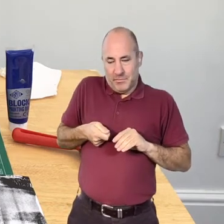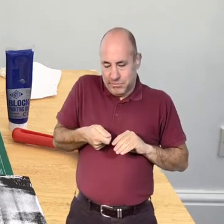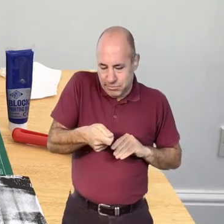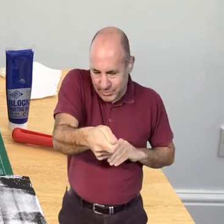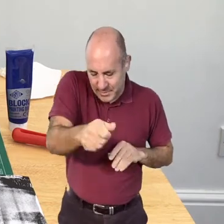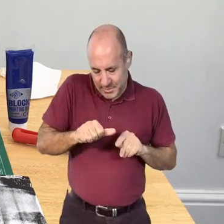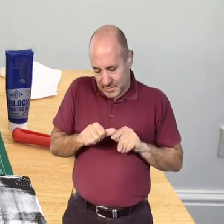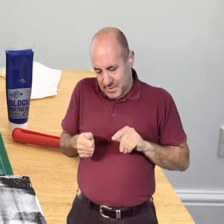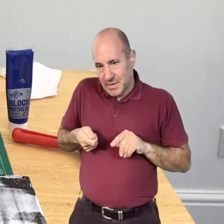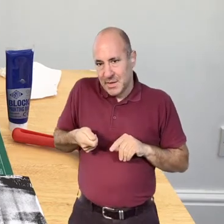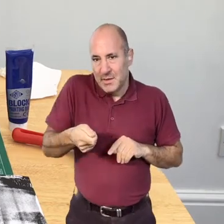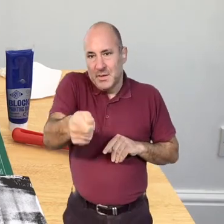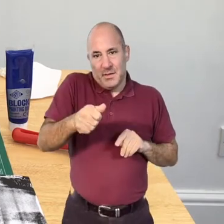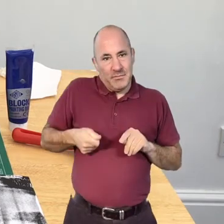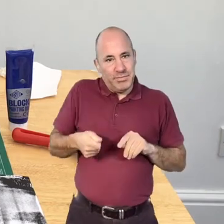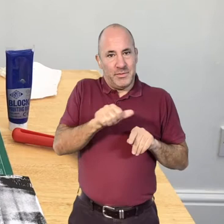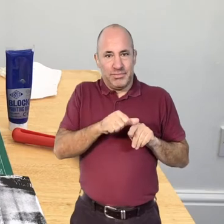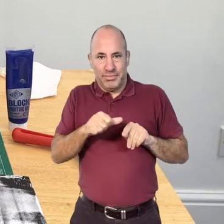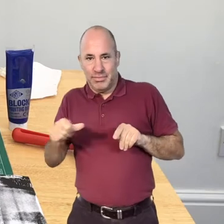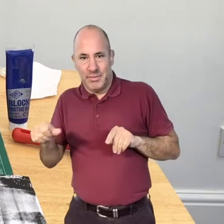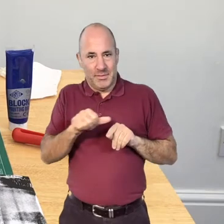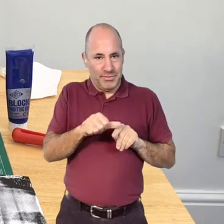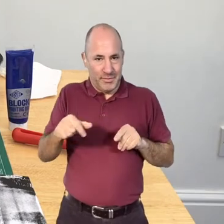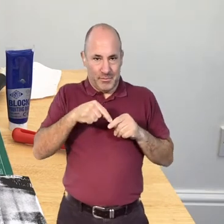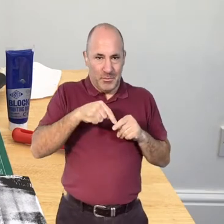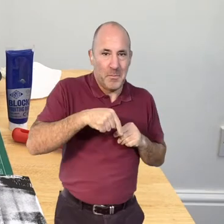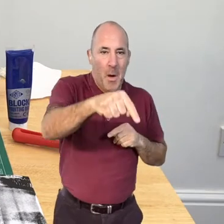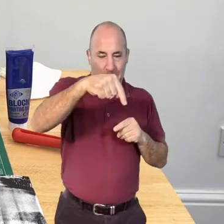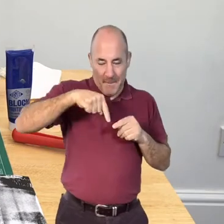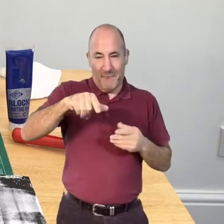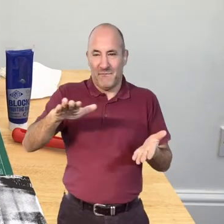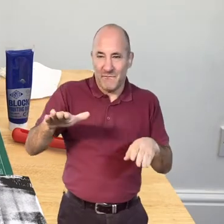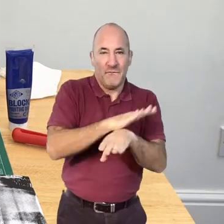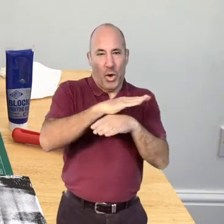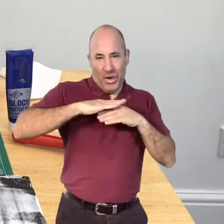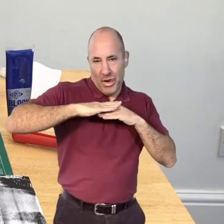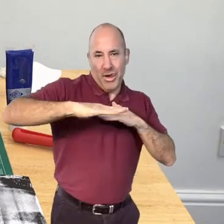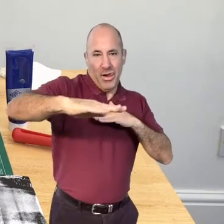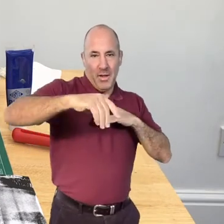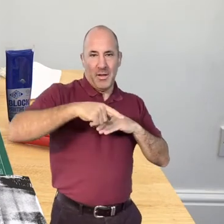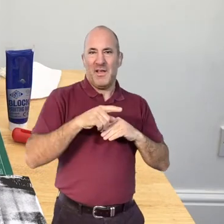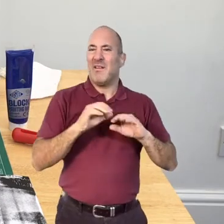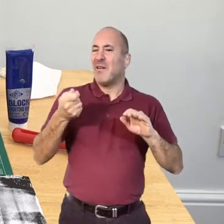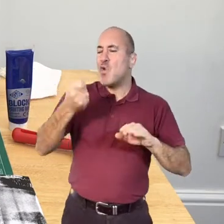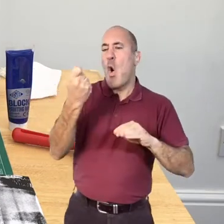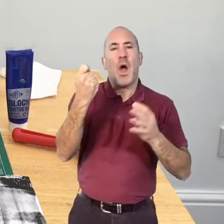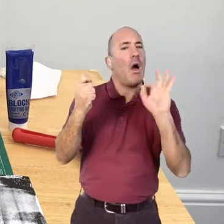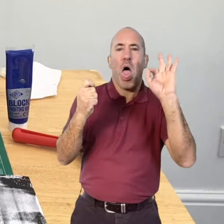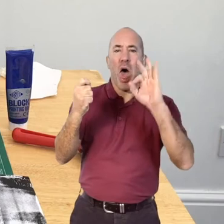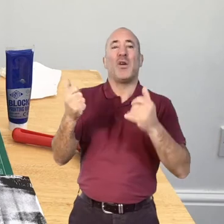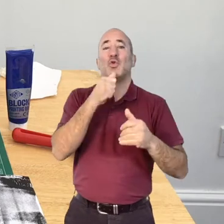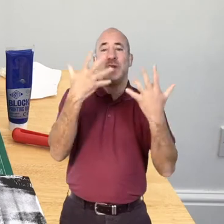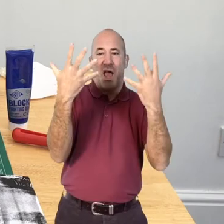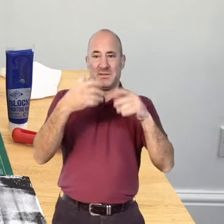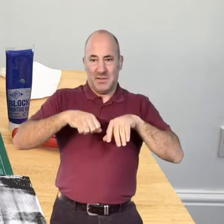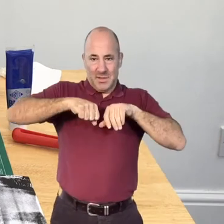bottom to top, all the way along until you've covered the back of your piece of paper. If not, make your fist, use